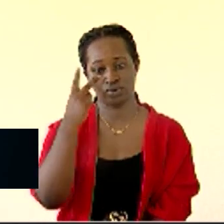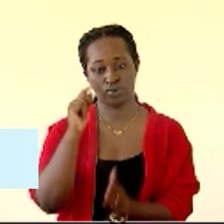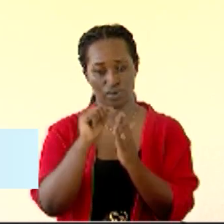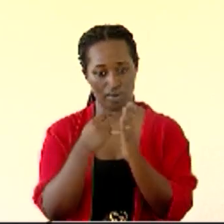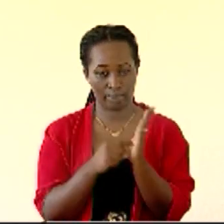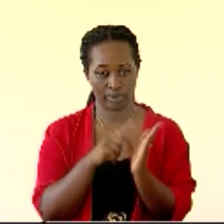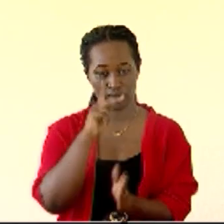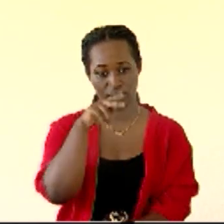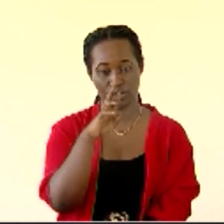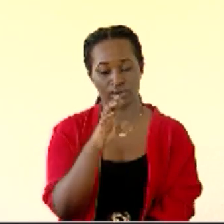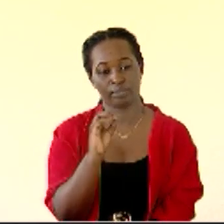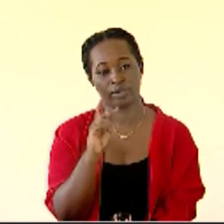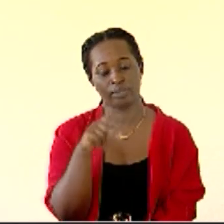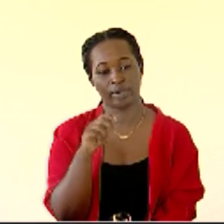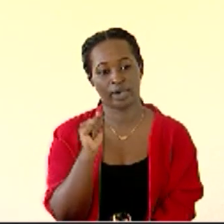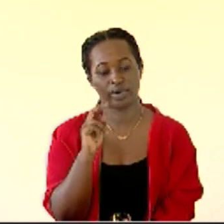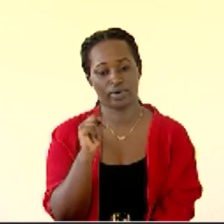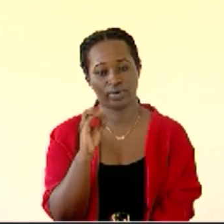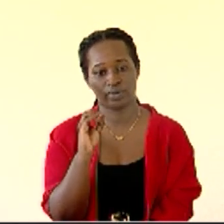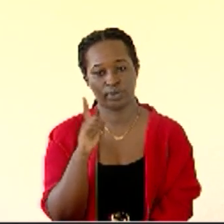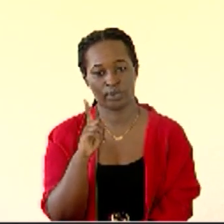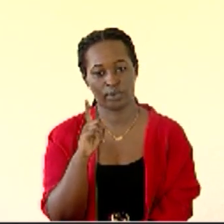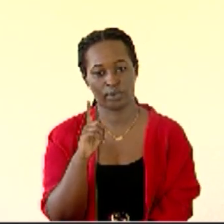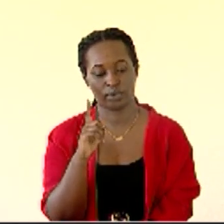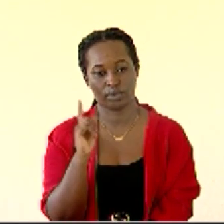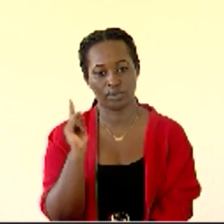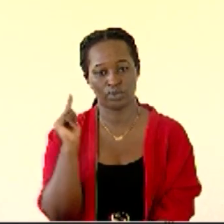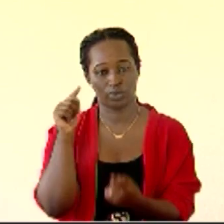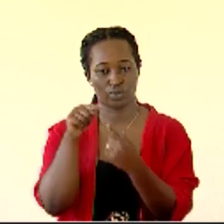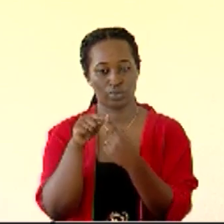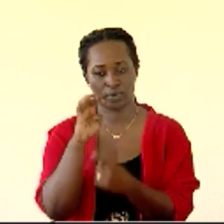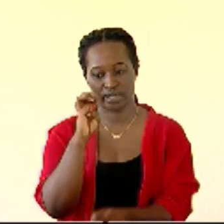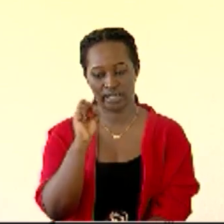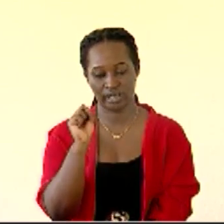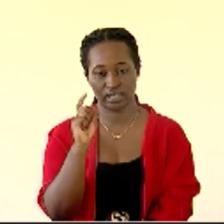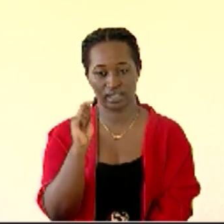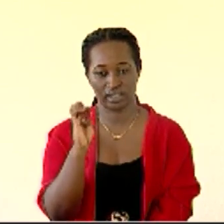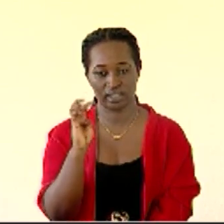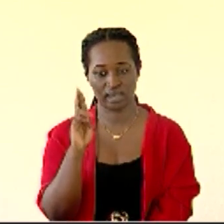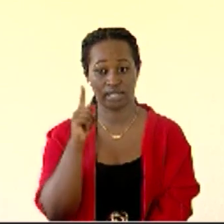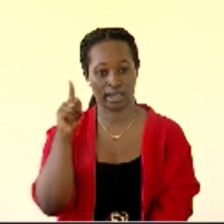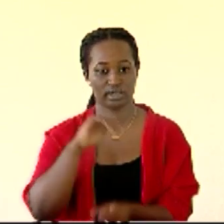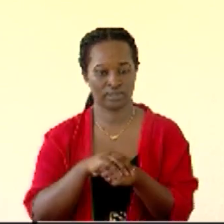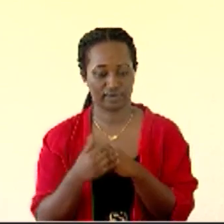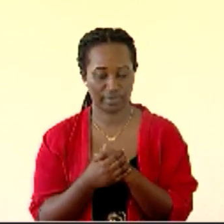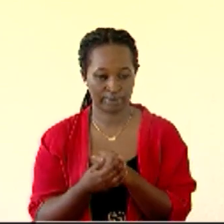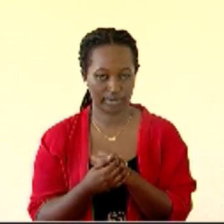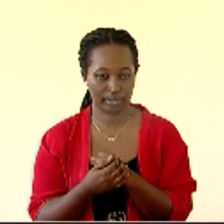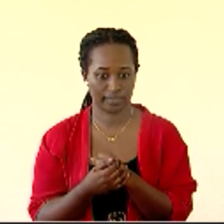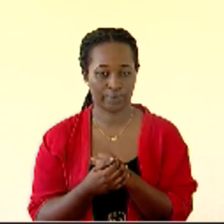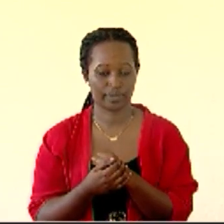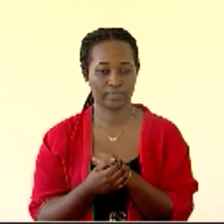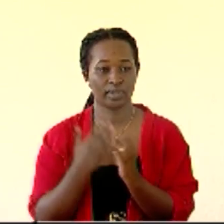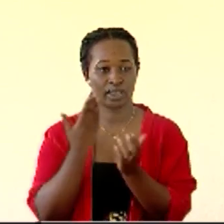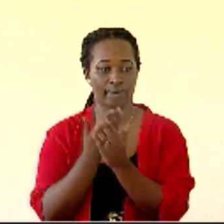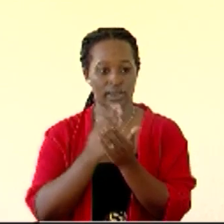propanol to the ester that is formed. Allow me to remove